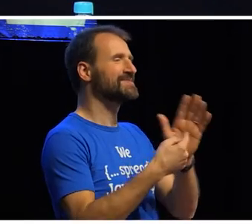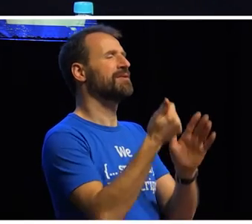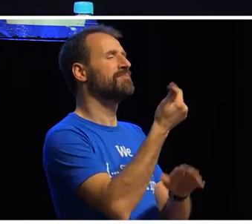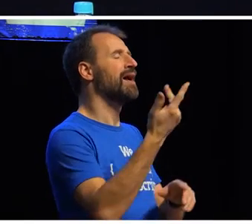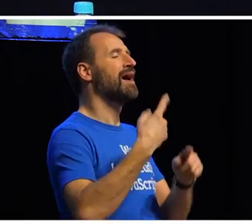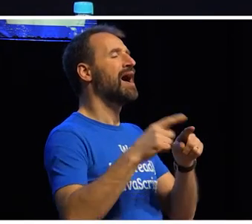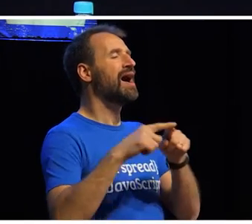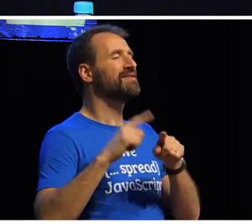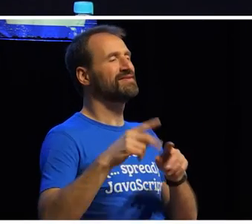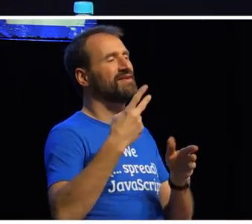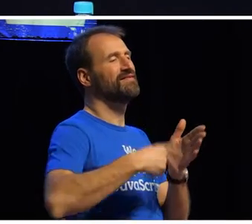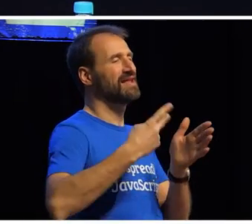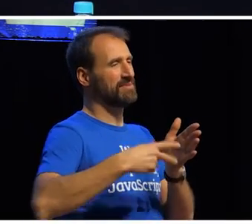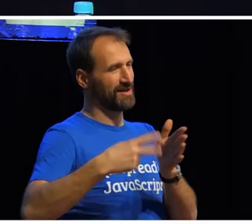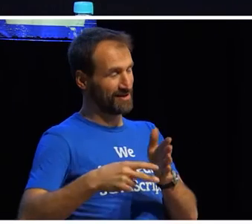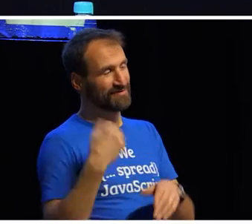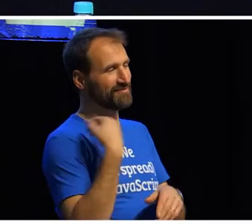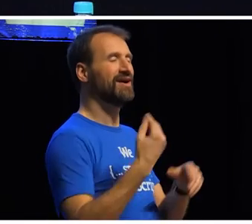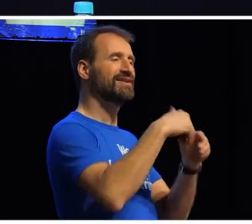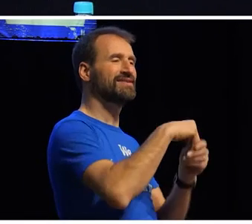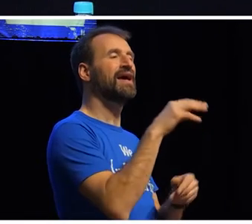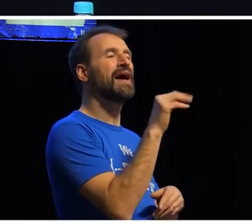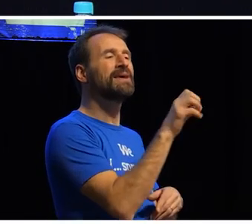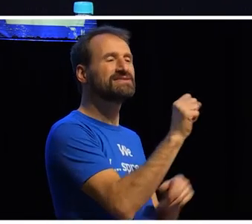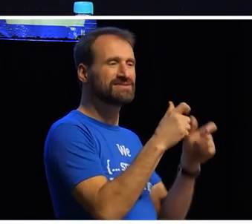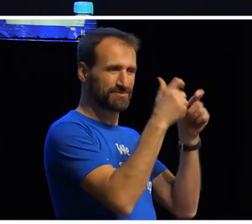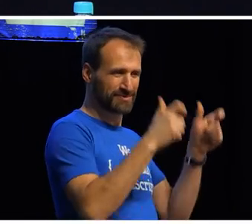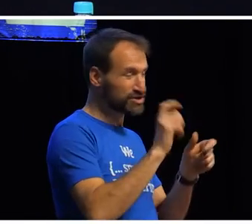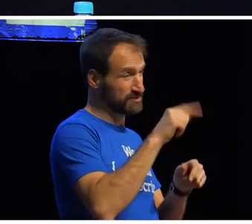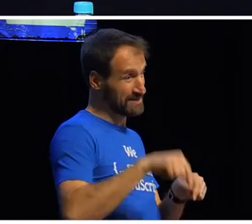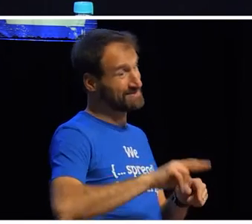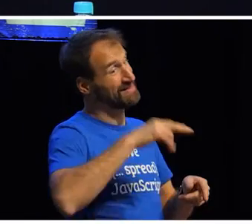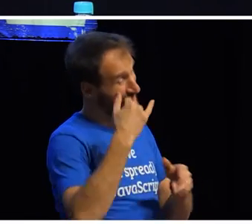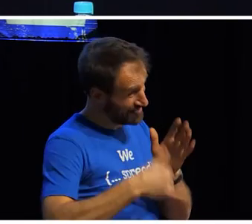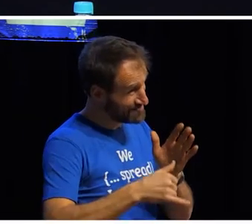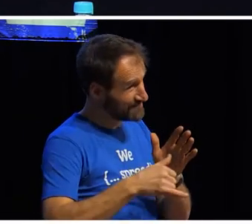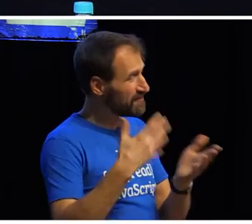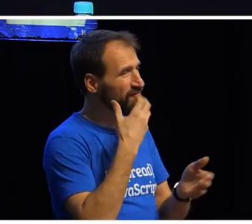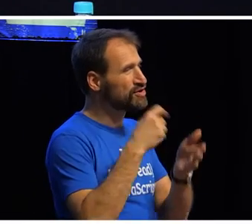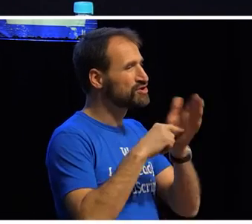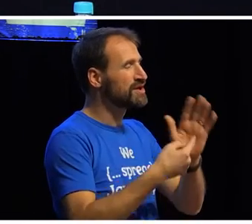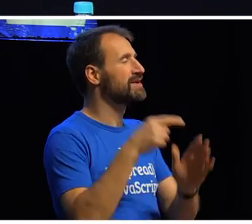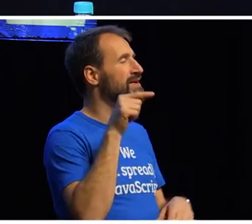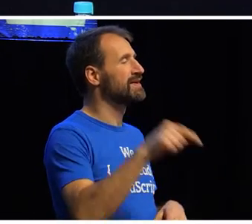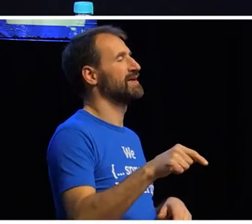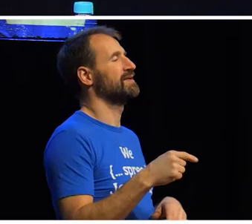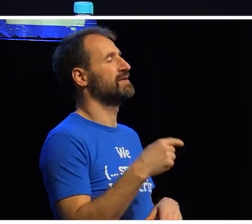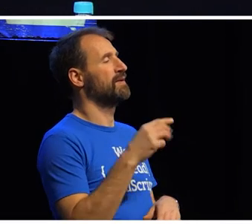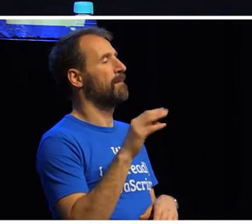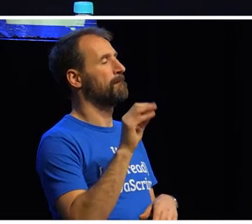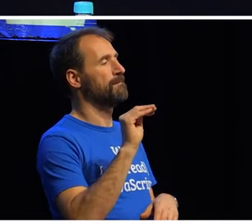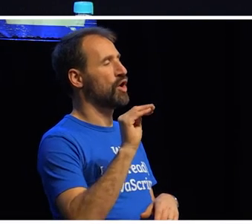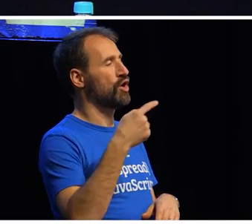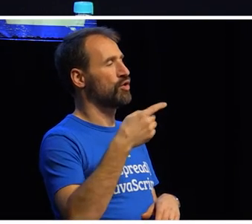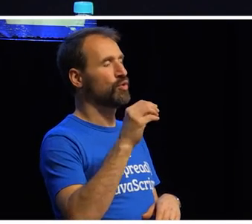so this was in MS and the last vulnerability I will show is in Mongoose who here knows of Mongoose